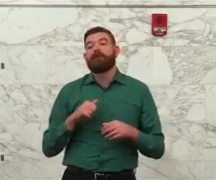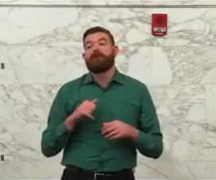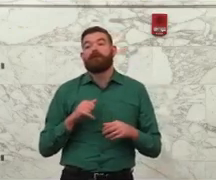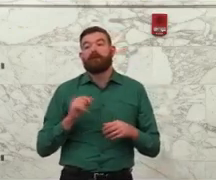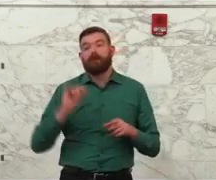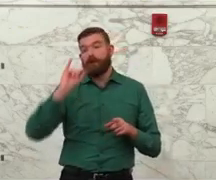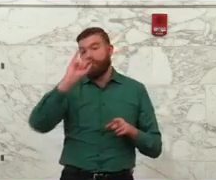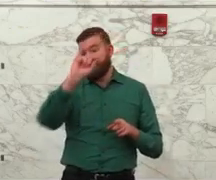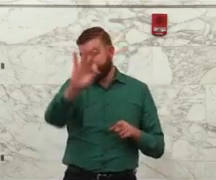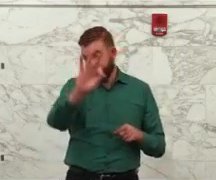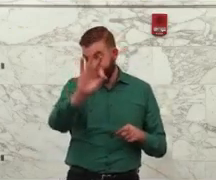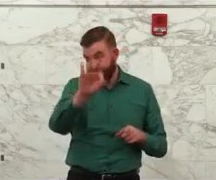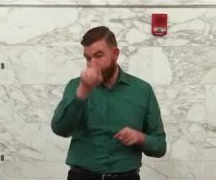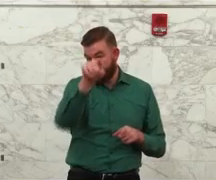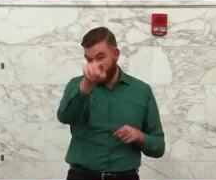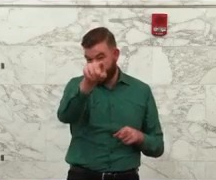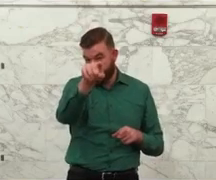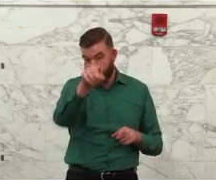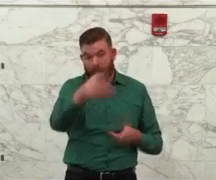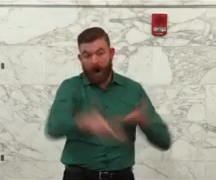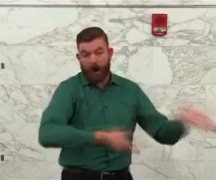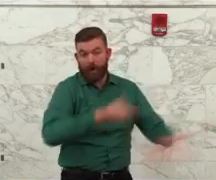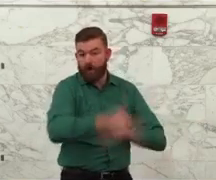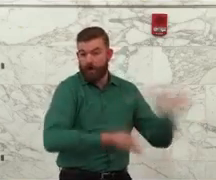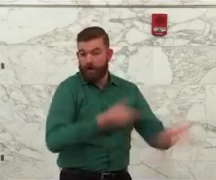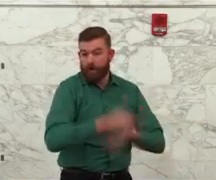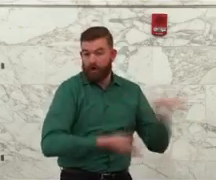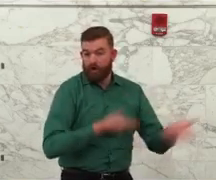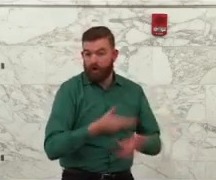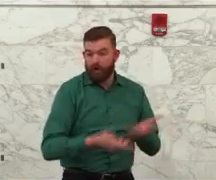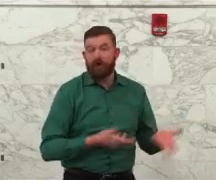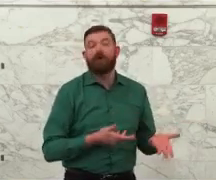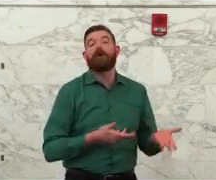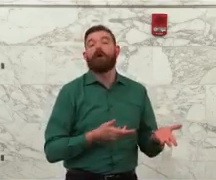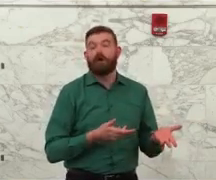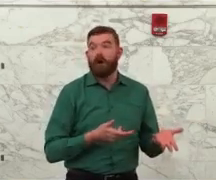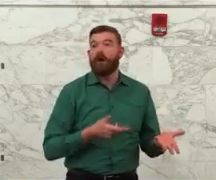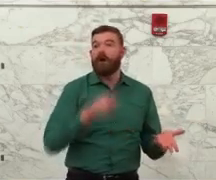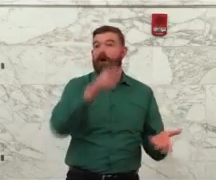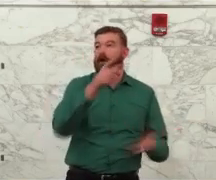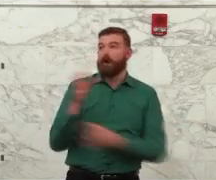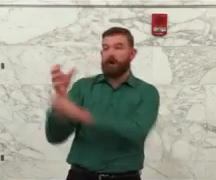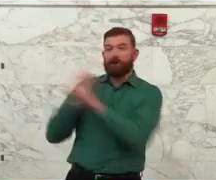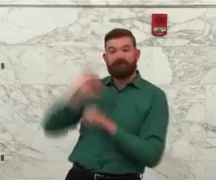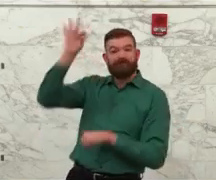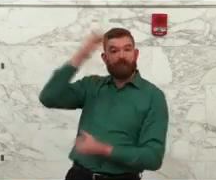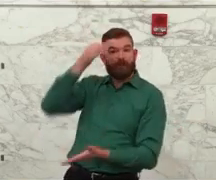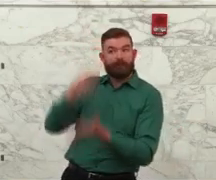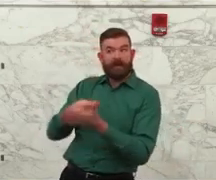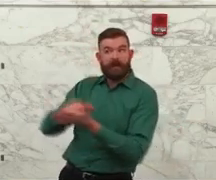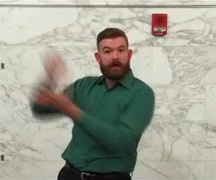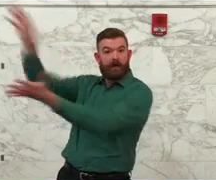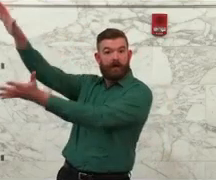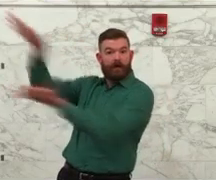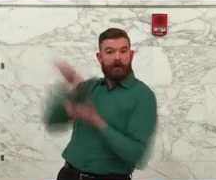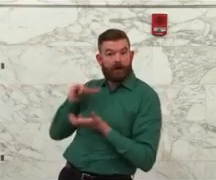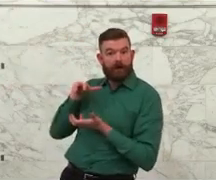and their families stay afloat, please do everything you can to keep them on the payroll. This will not be the last time I mention this